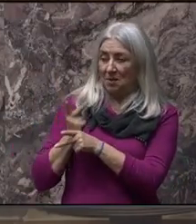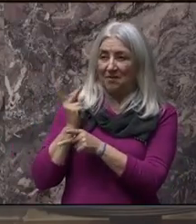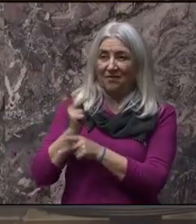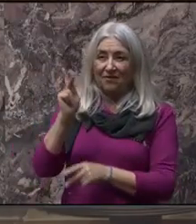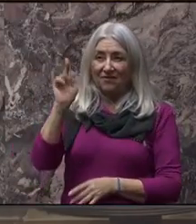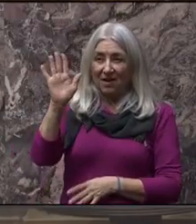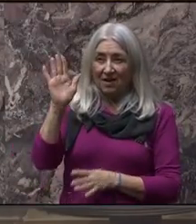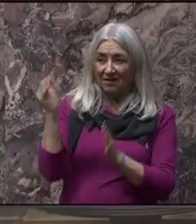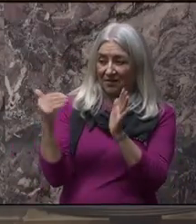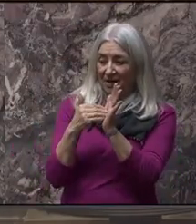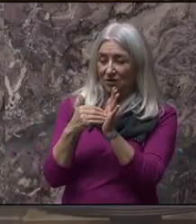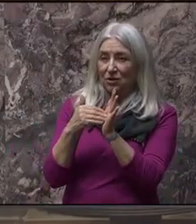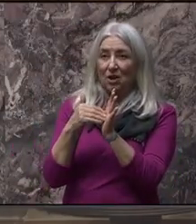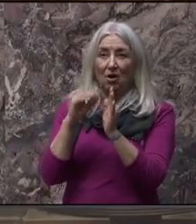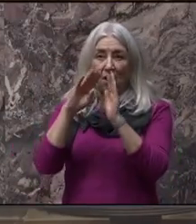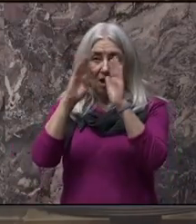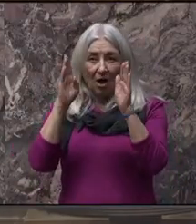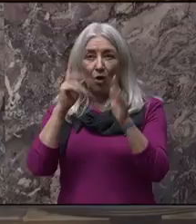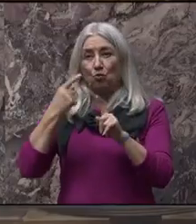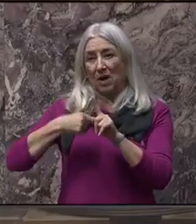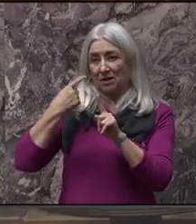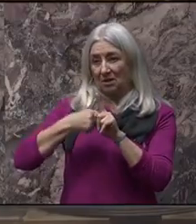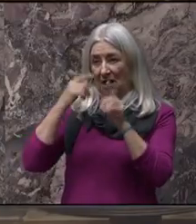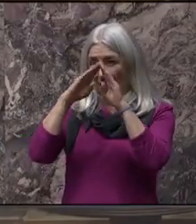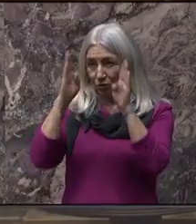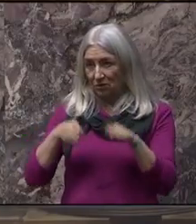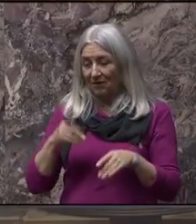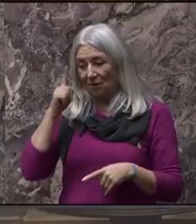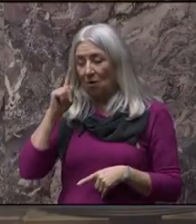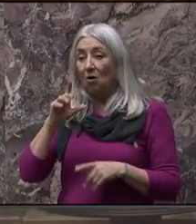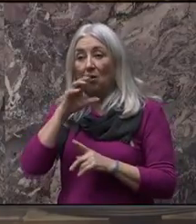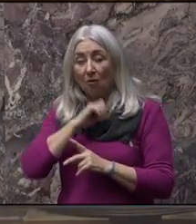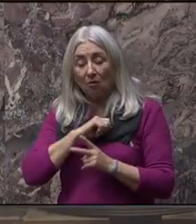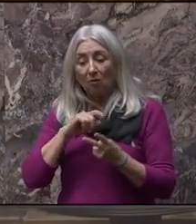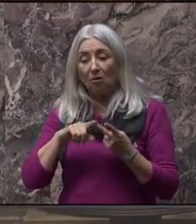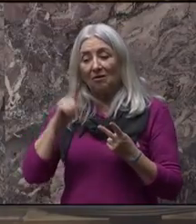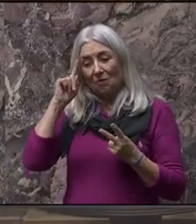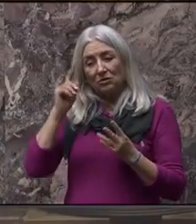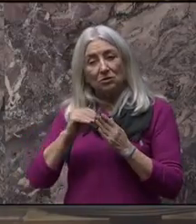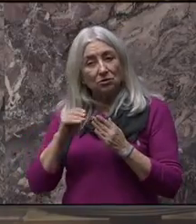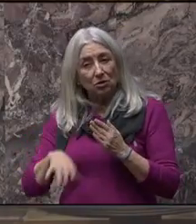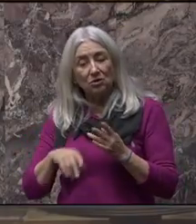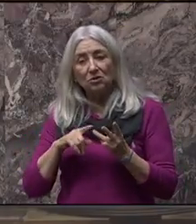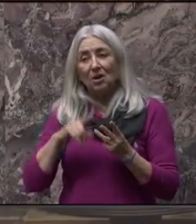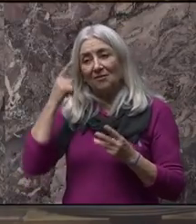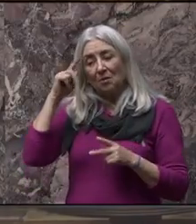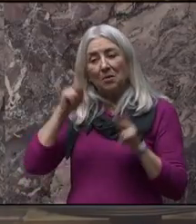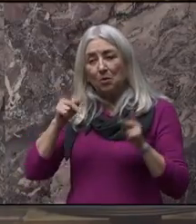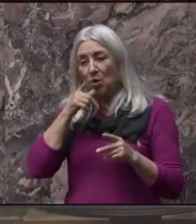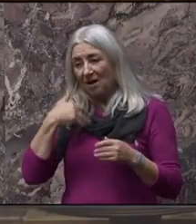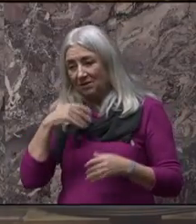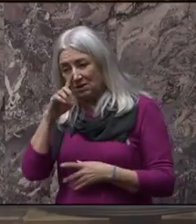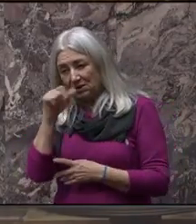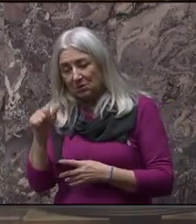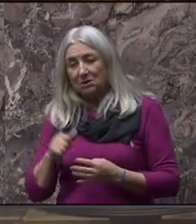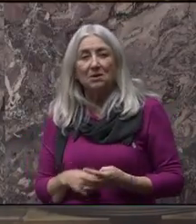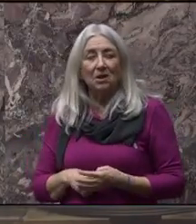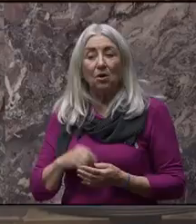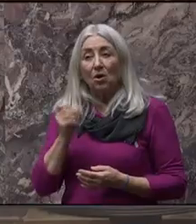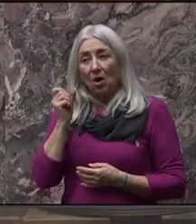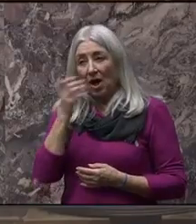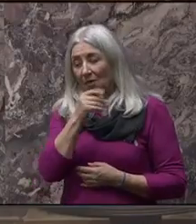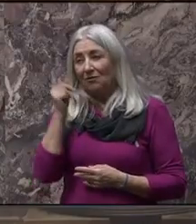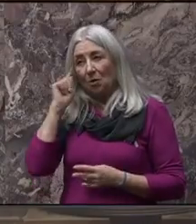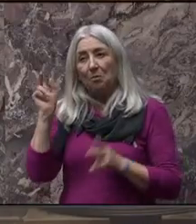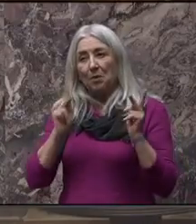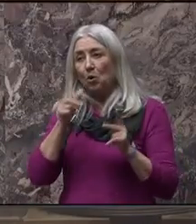of affordable rental housing for the elderly, for students, for persons living with disabilities, for